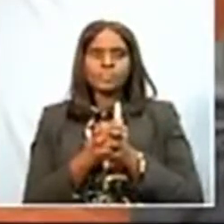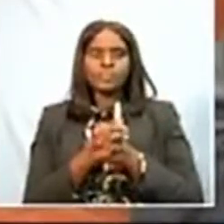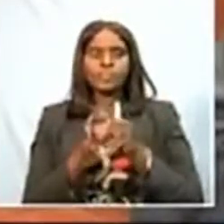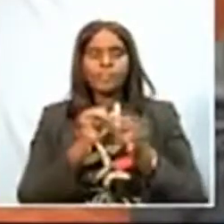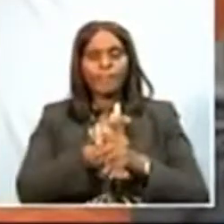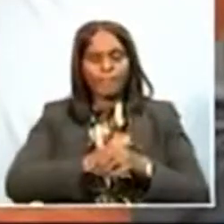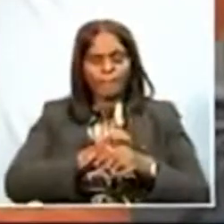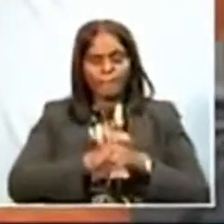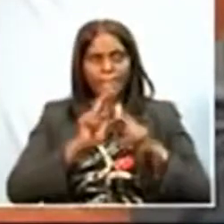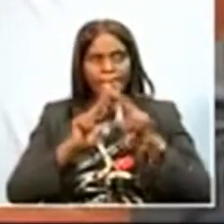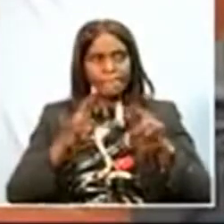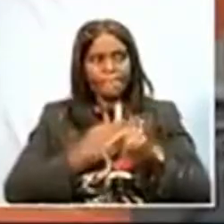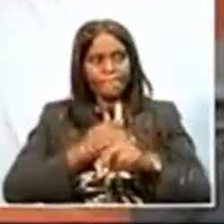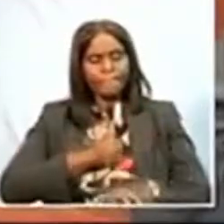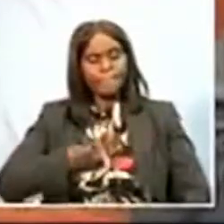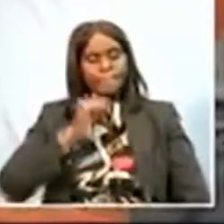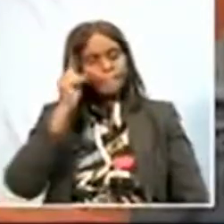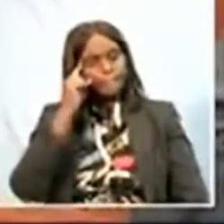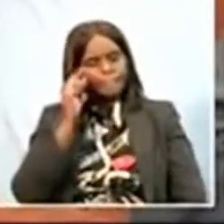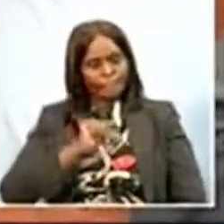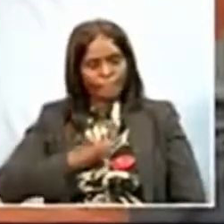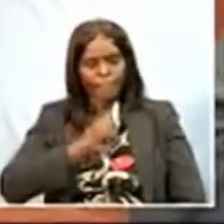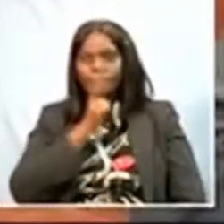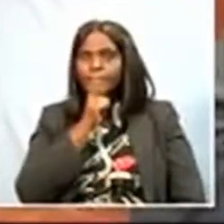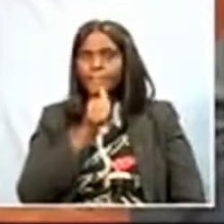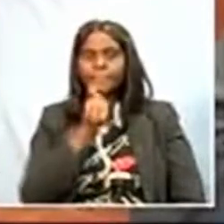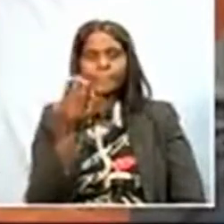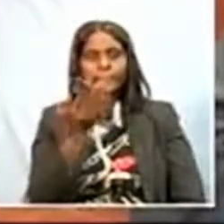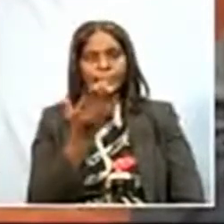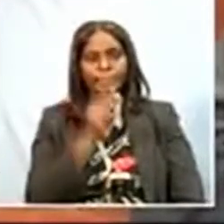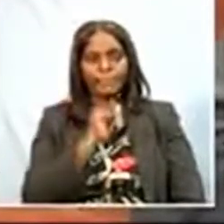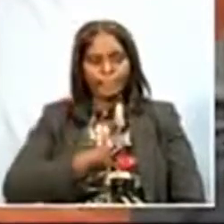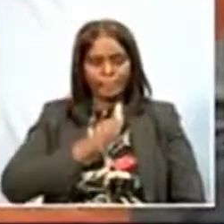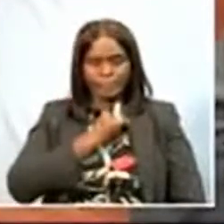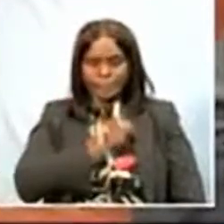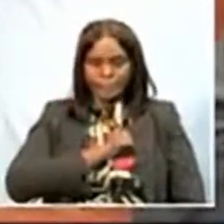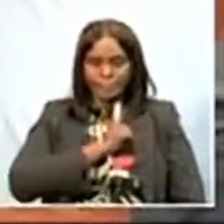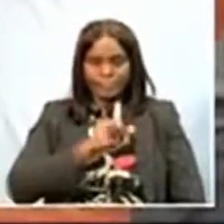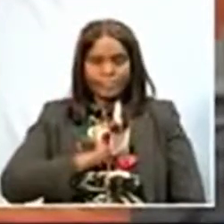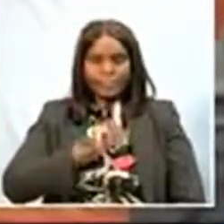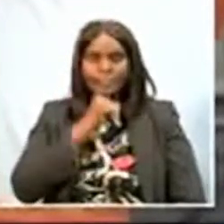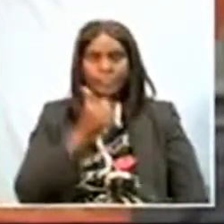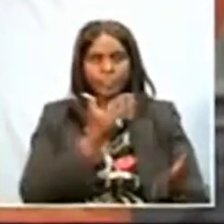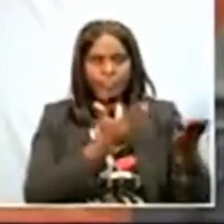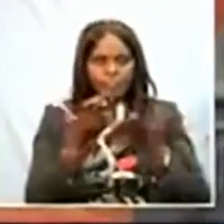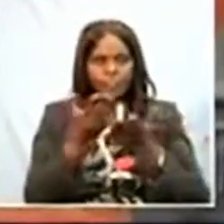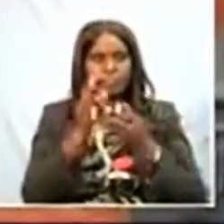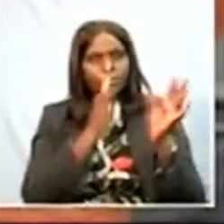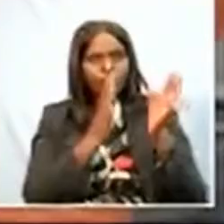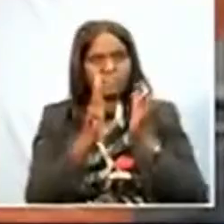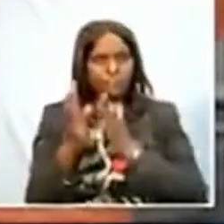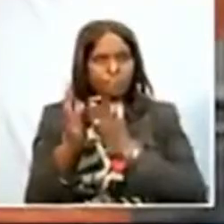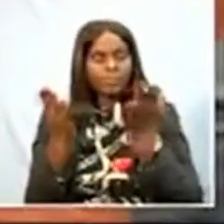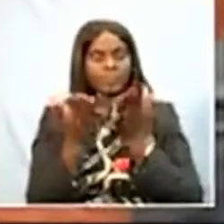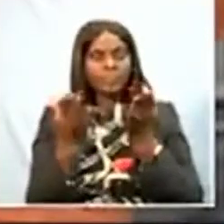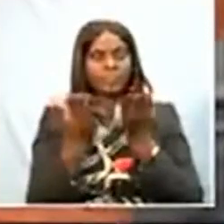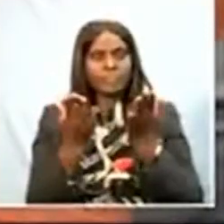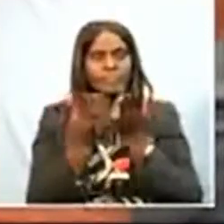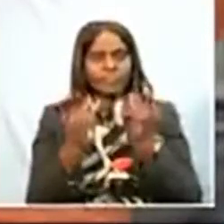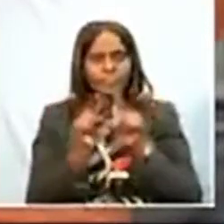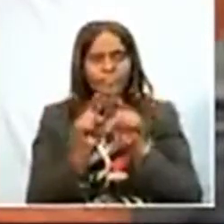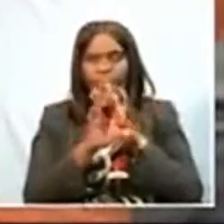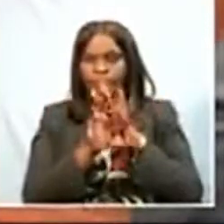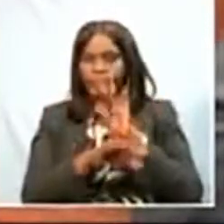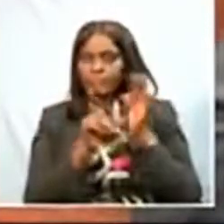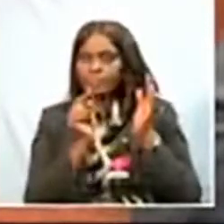Sorry, Chair, I think we did not, we apologize. I think we did not bring out the remedial measures under